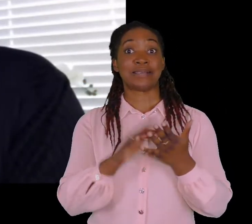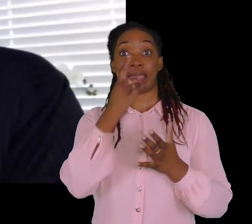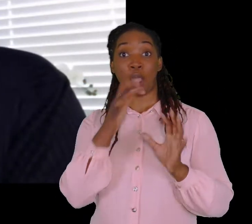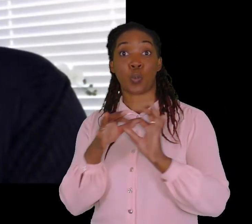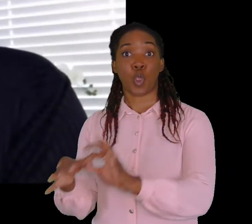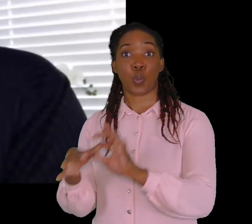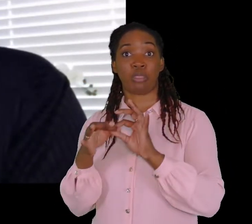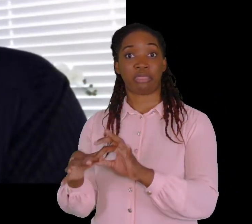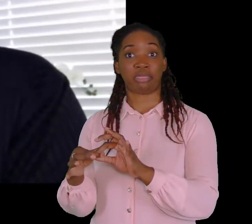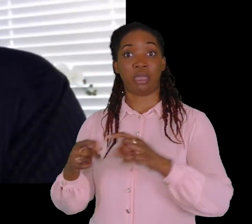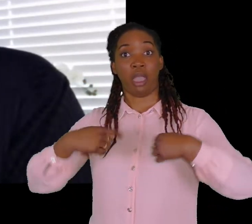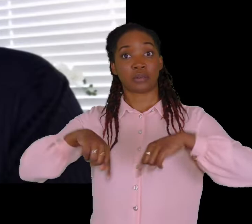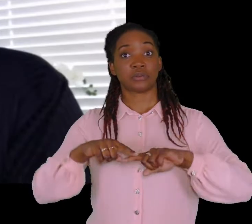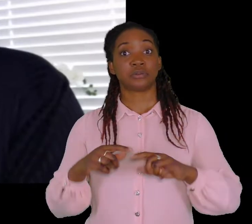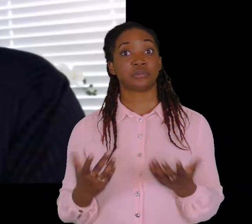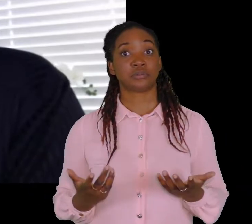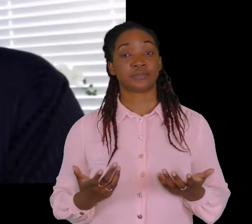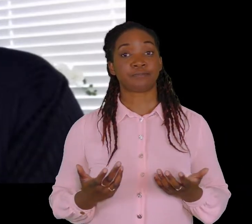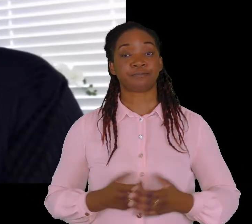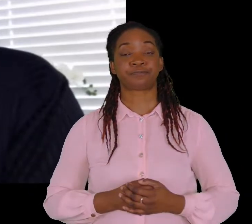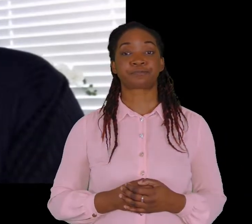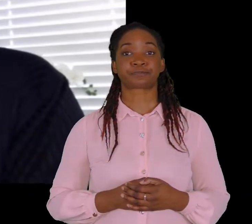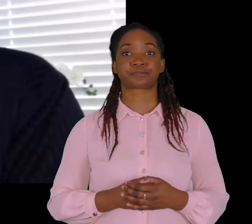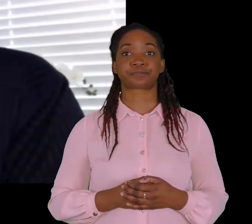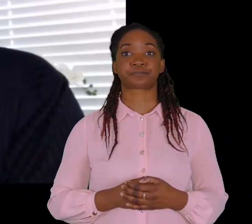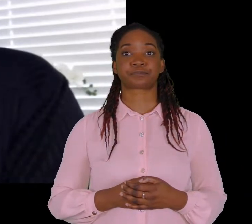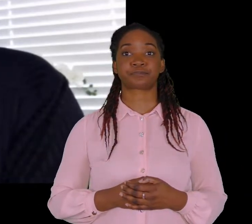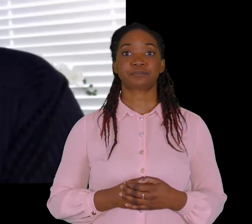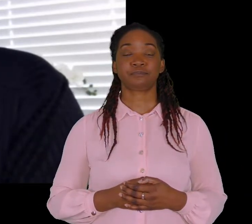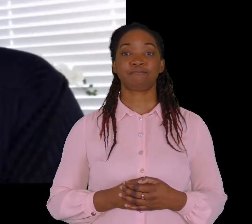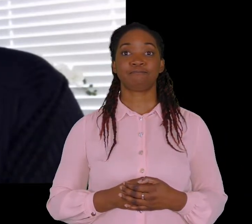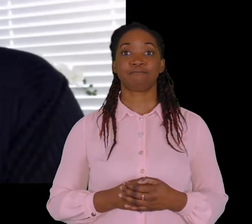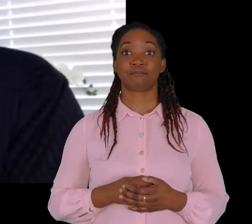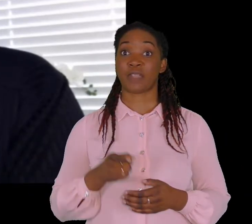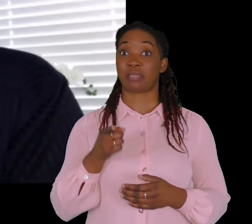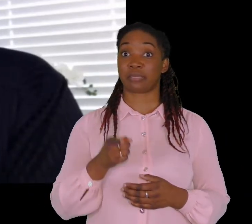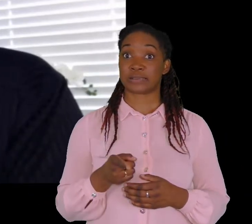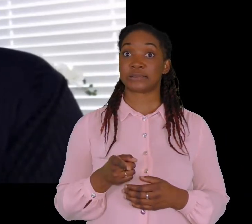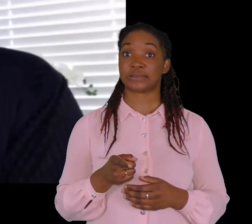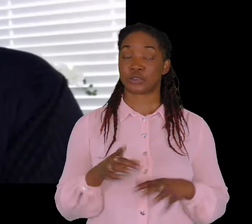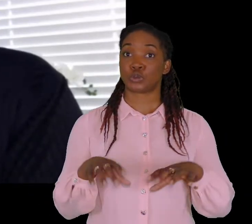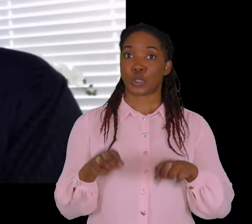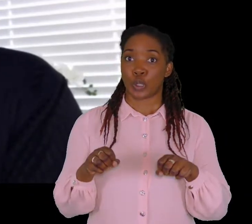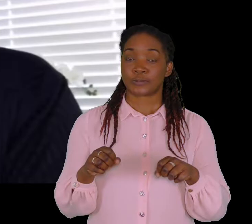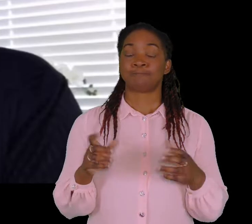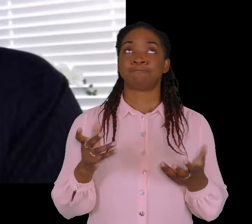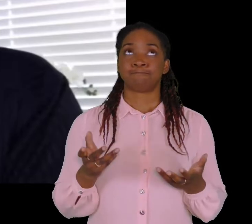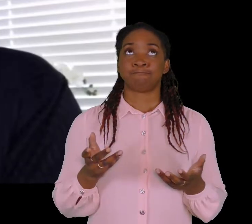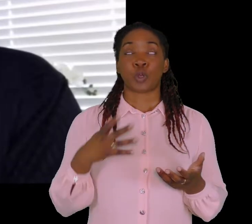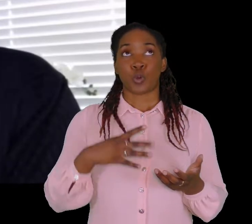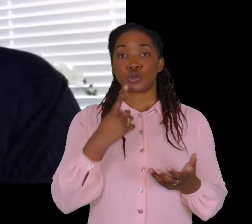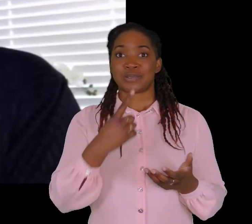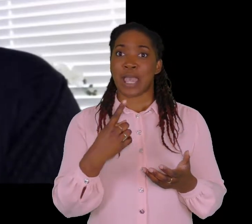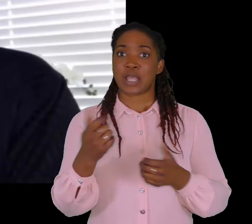Now, that's a start, but I would also say that we were supported in our understanding